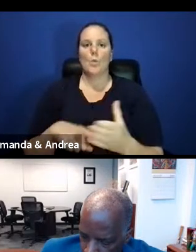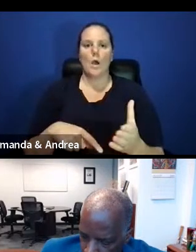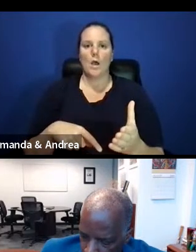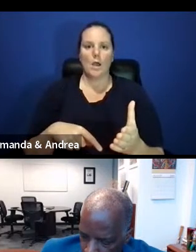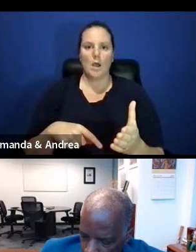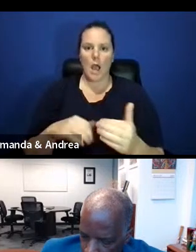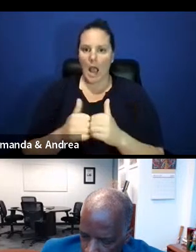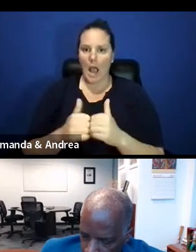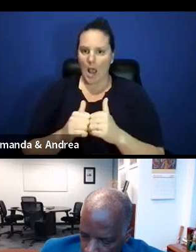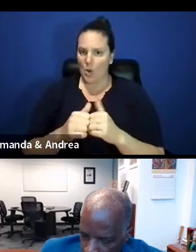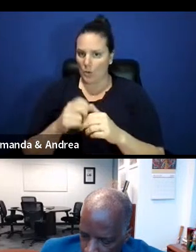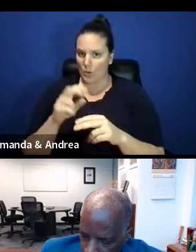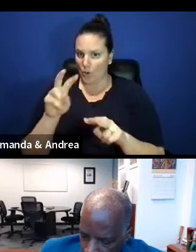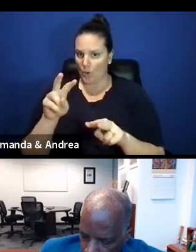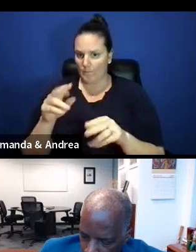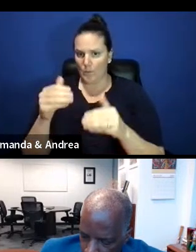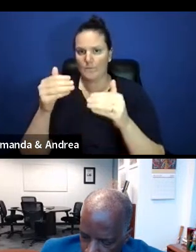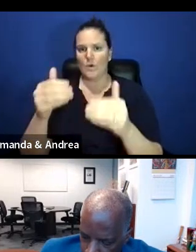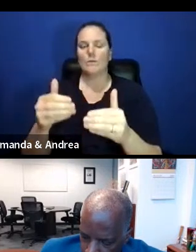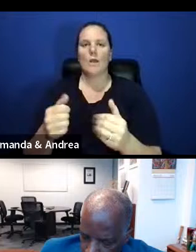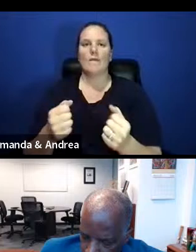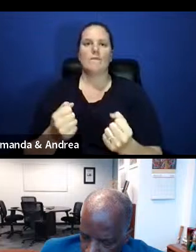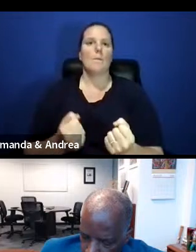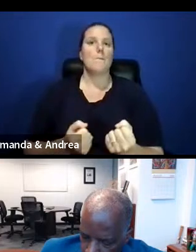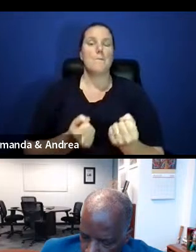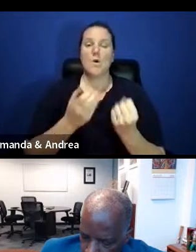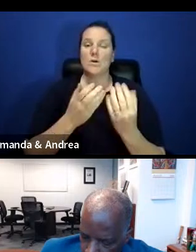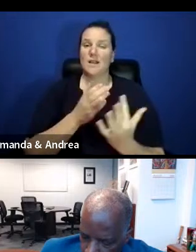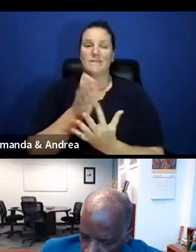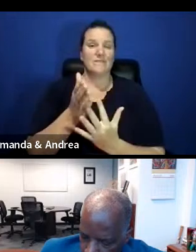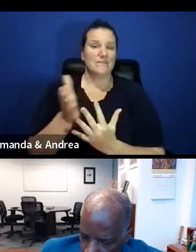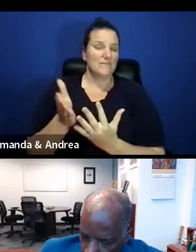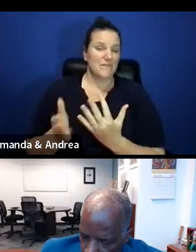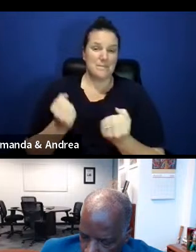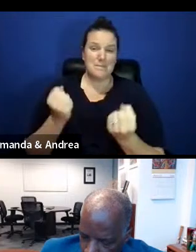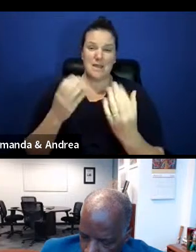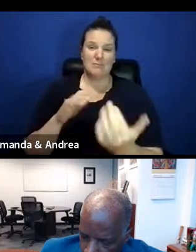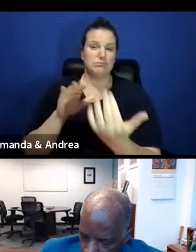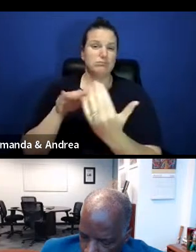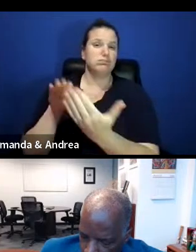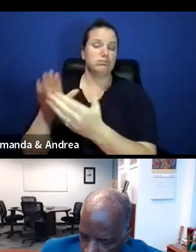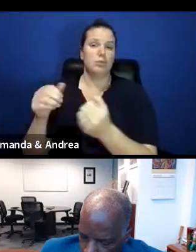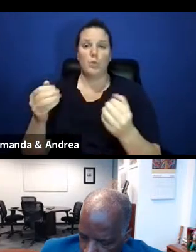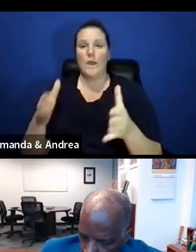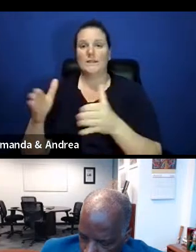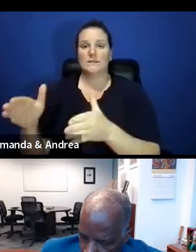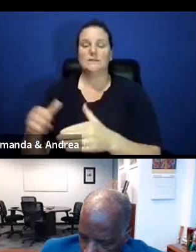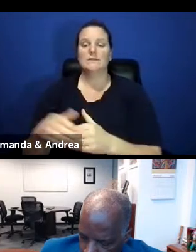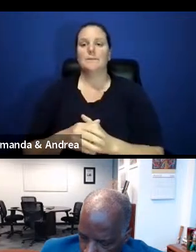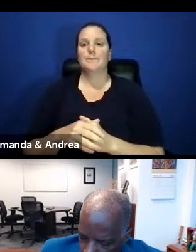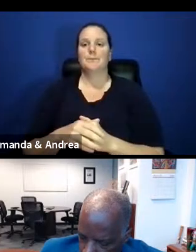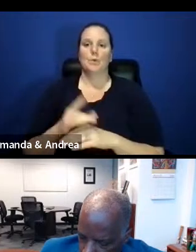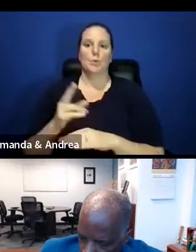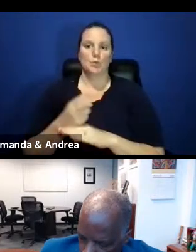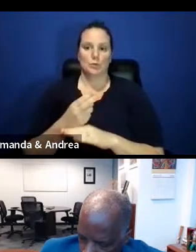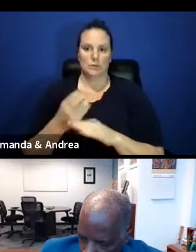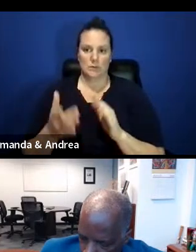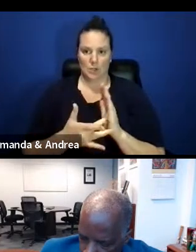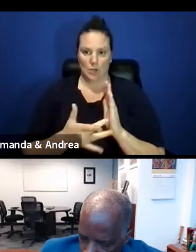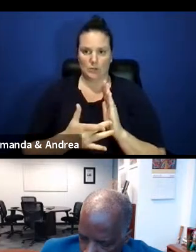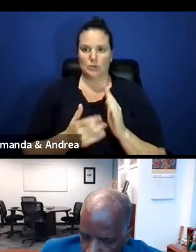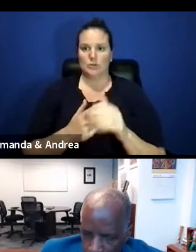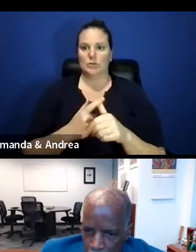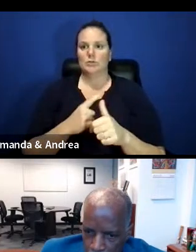moving forward. And so we've got a multifaceted approach. We are using technology,